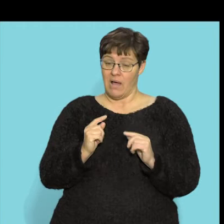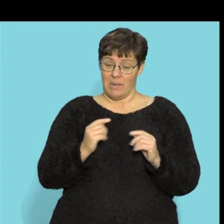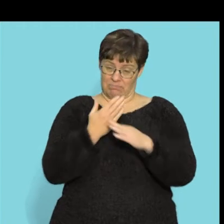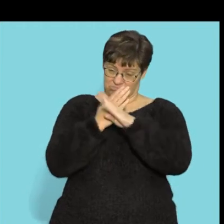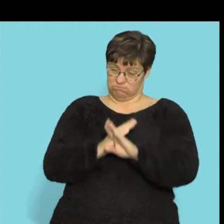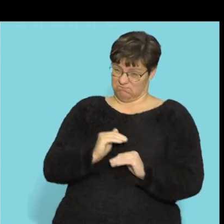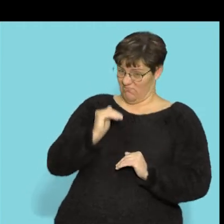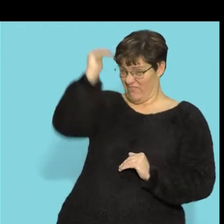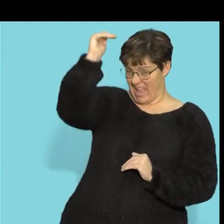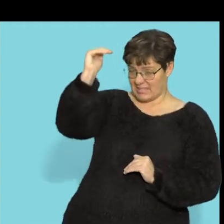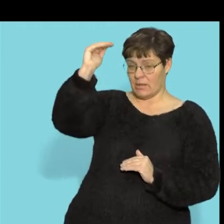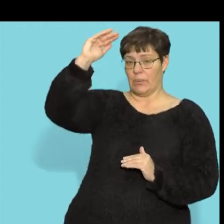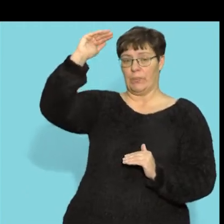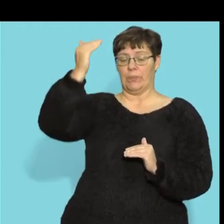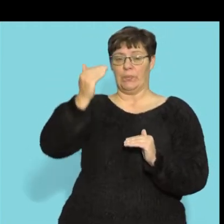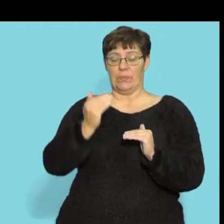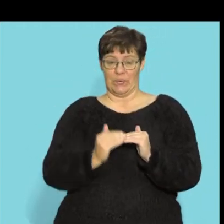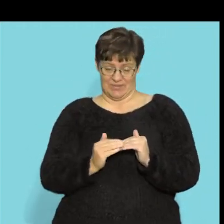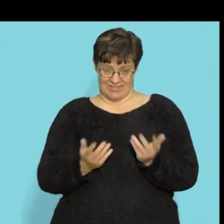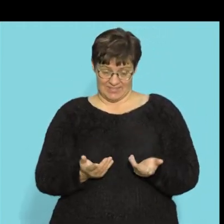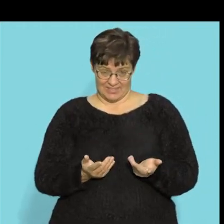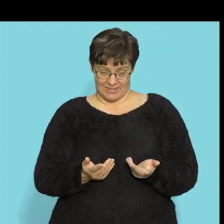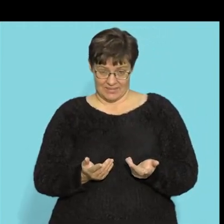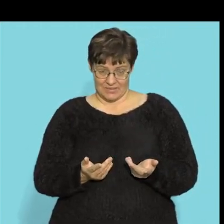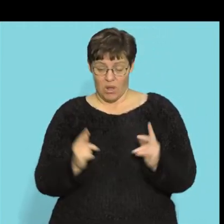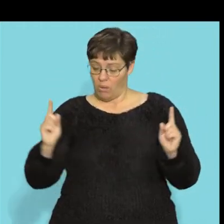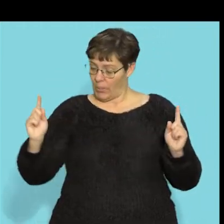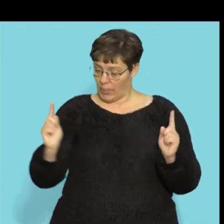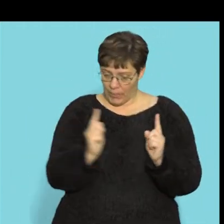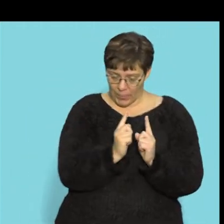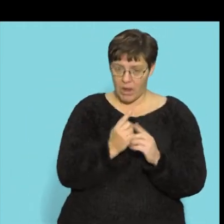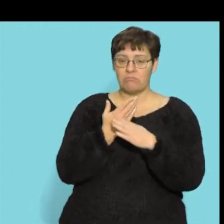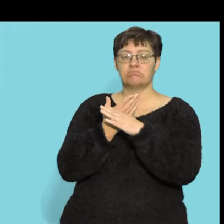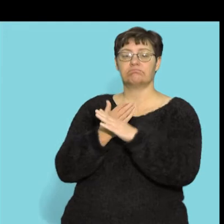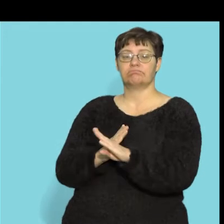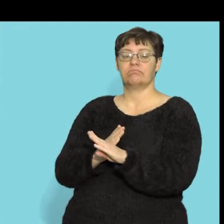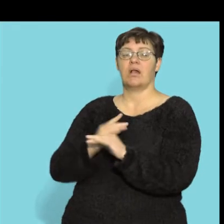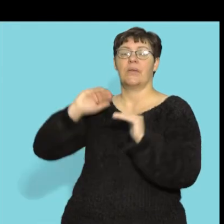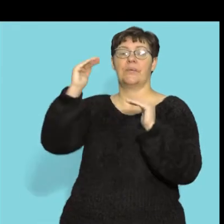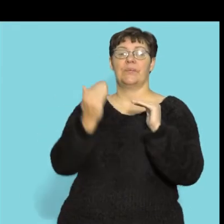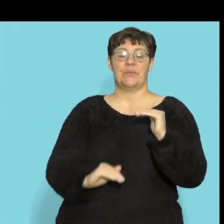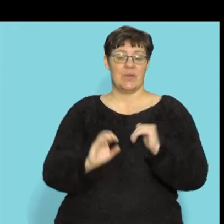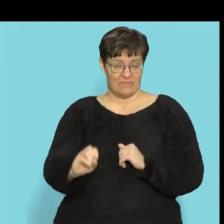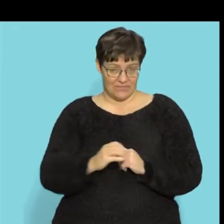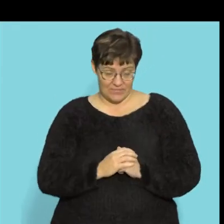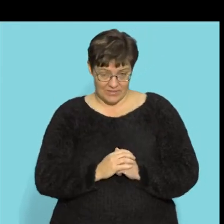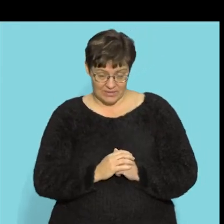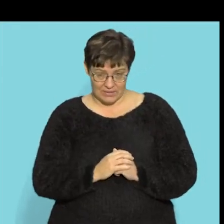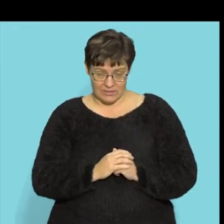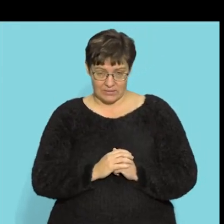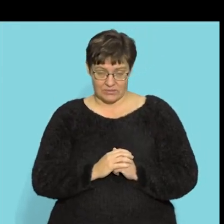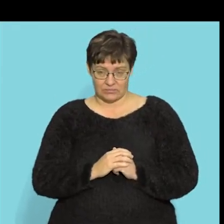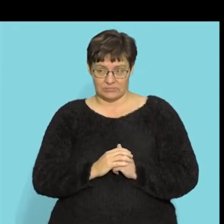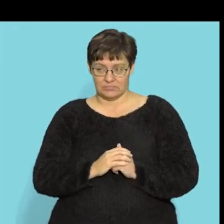gets lesser and lesser, right? So can we safely say that even if we increase the length of